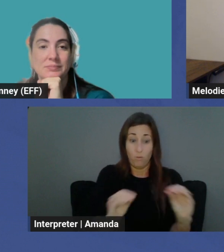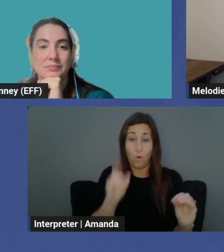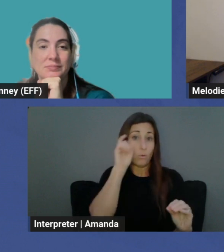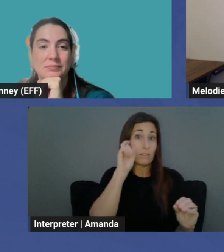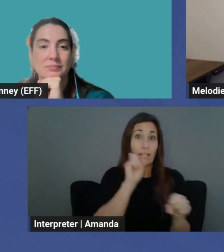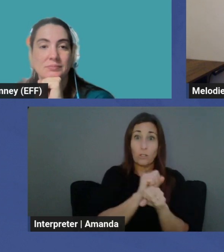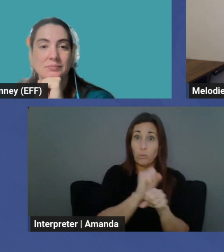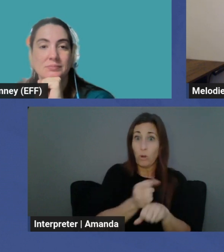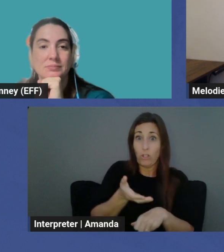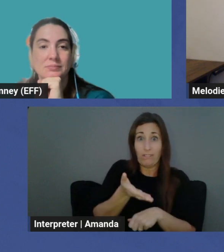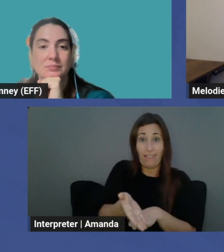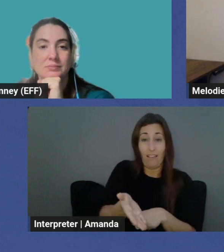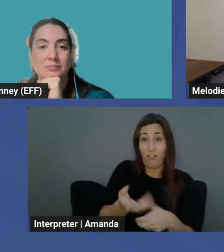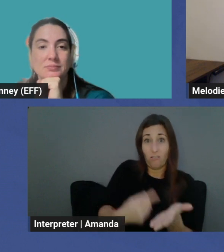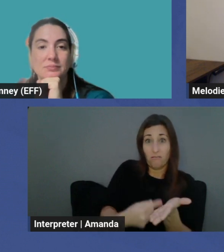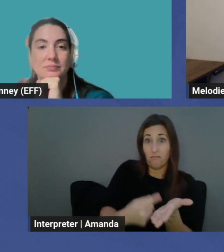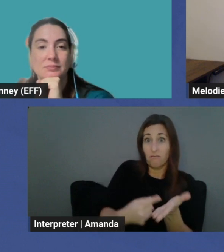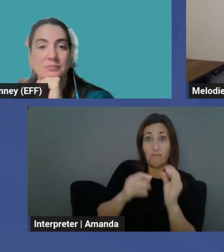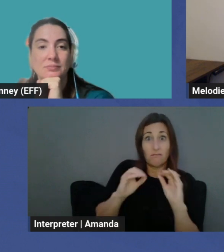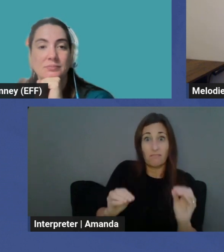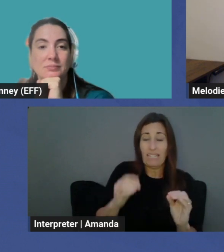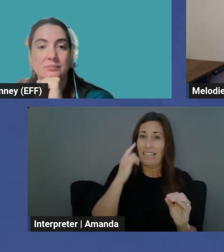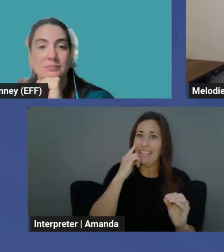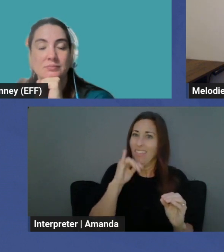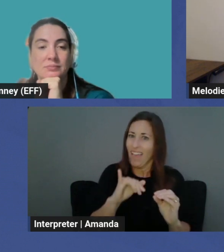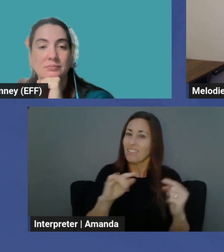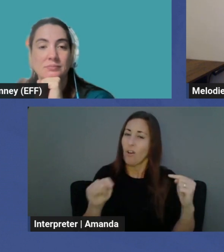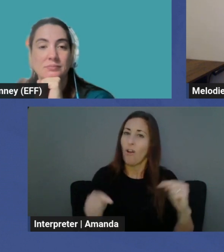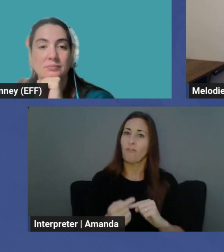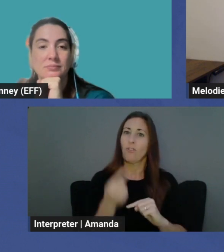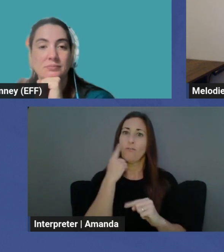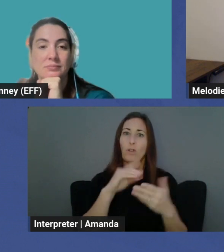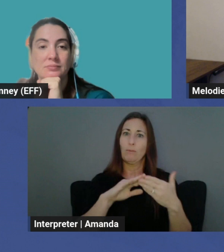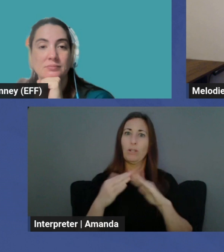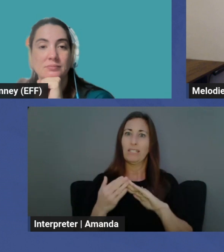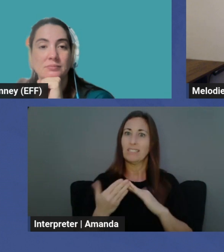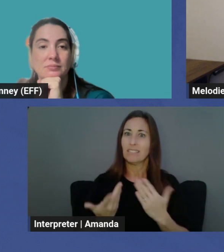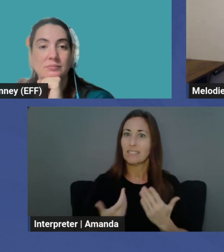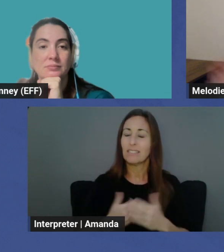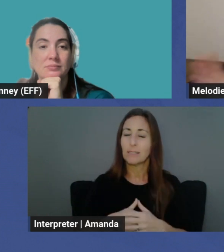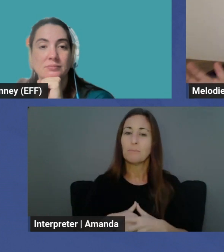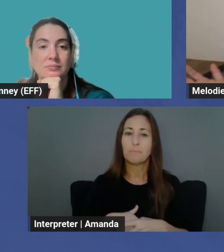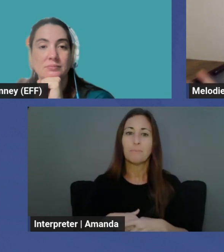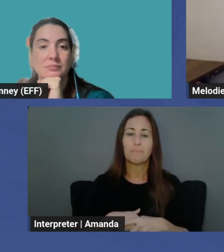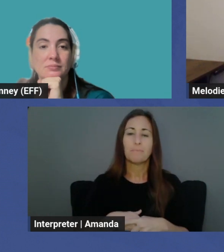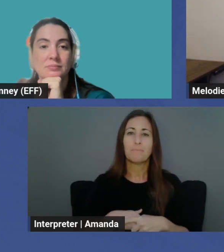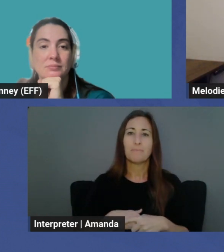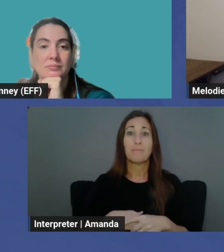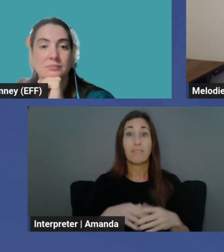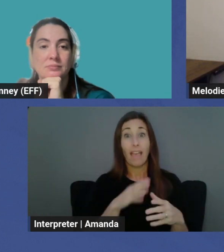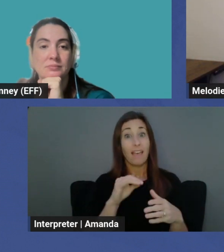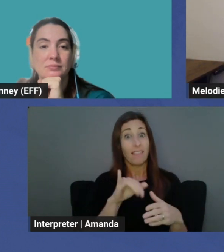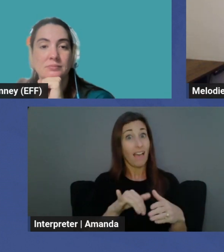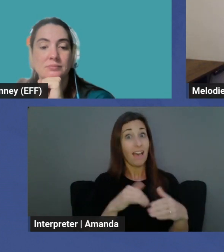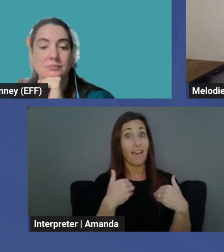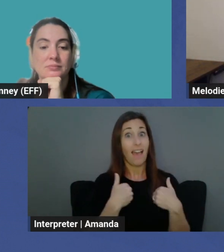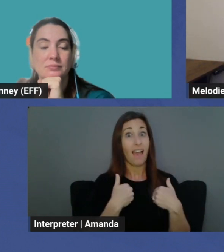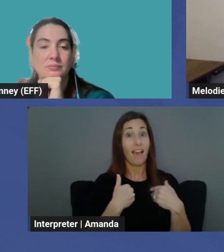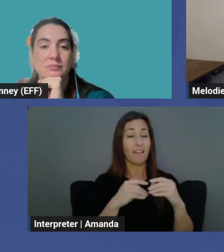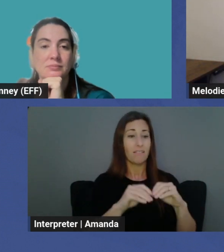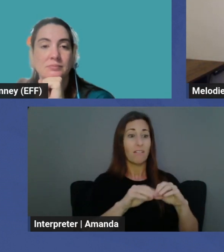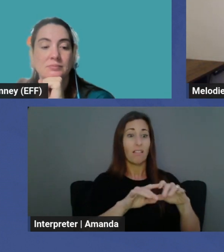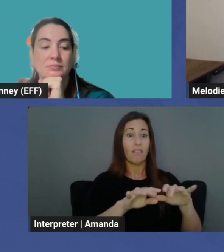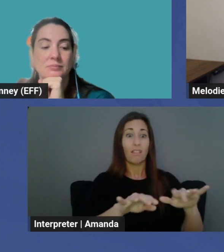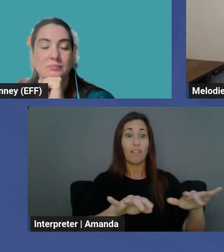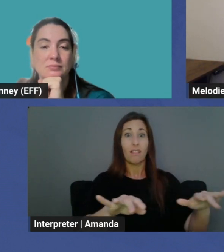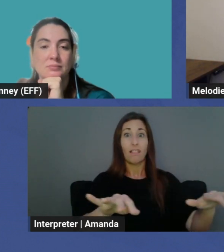is incredibly harmful to our communities and has ripple effects, right? So